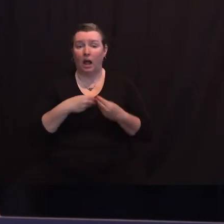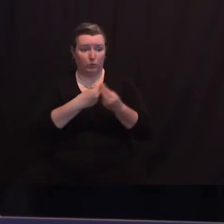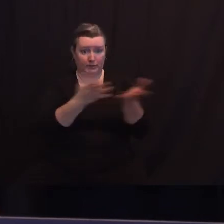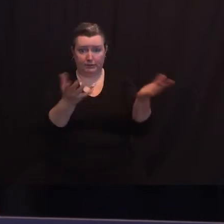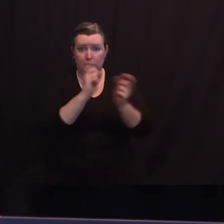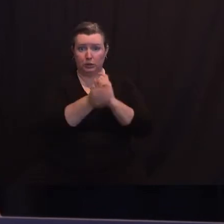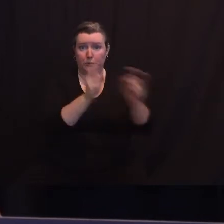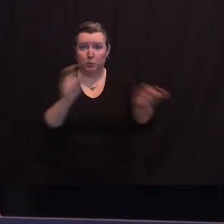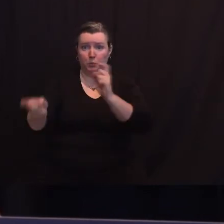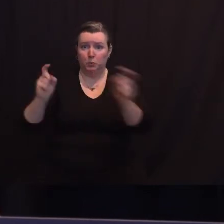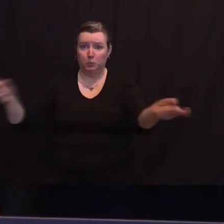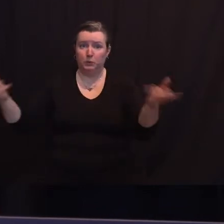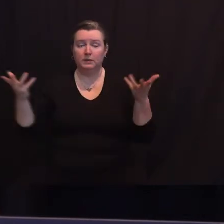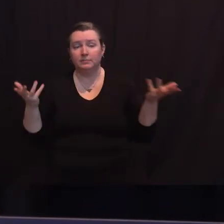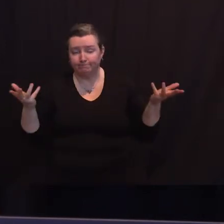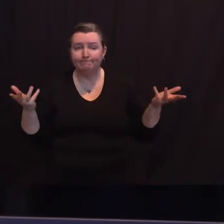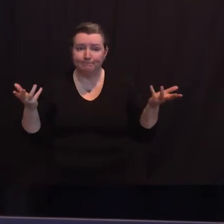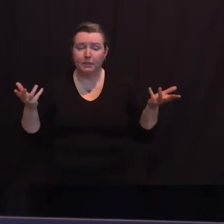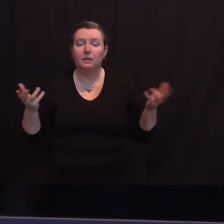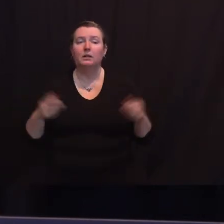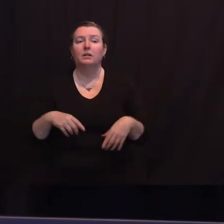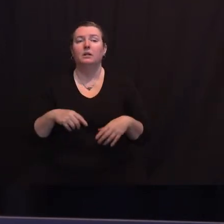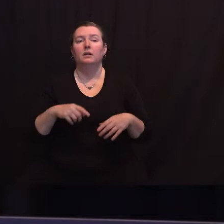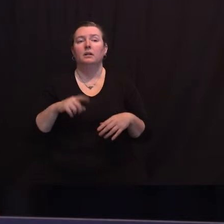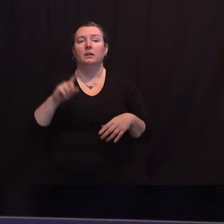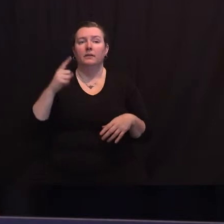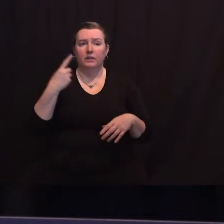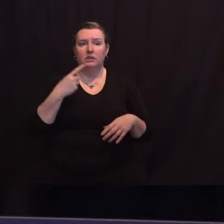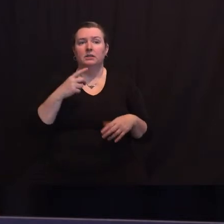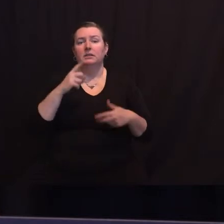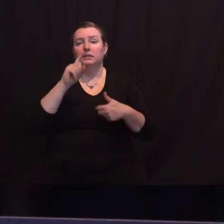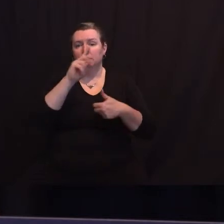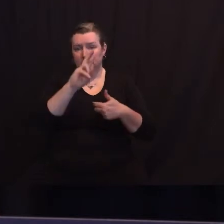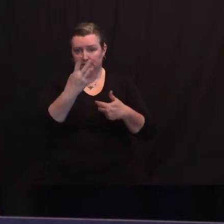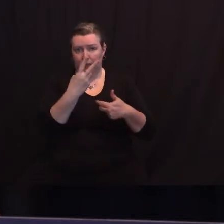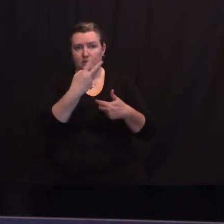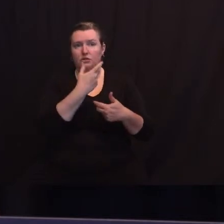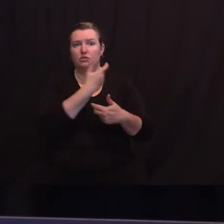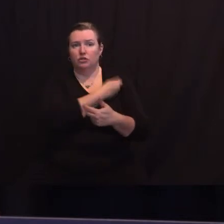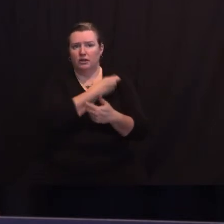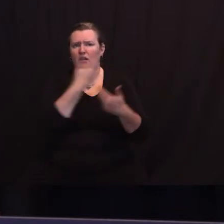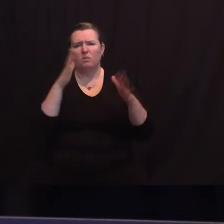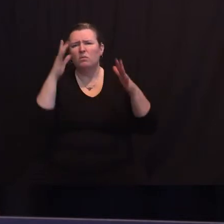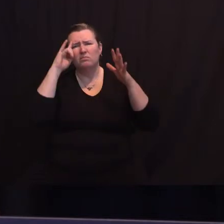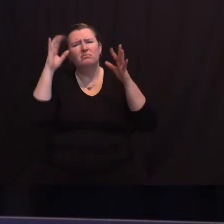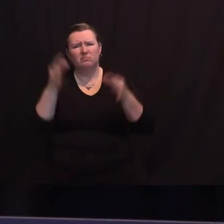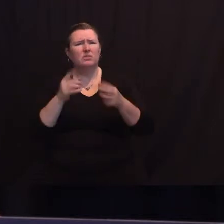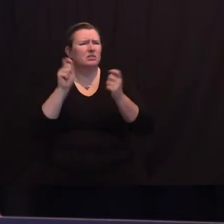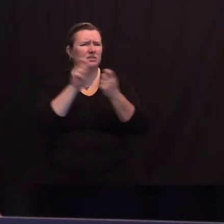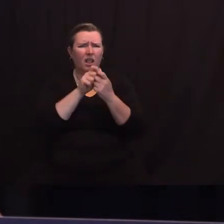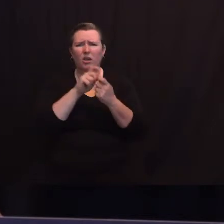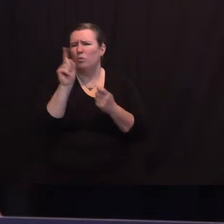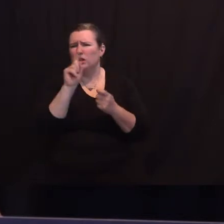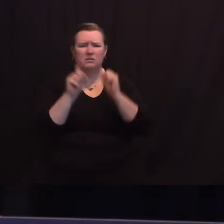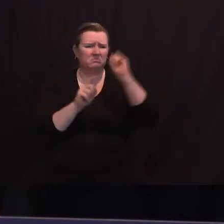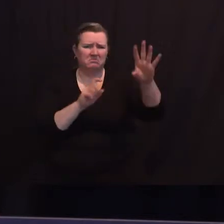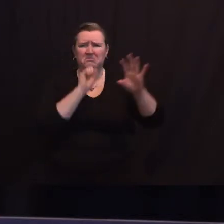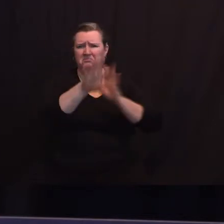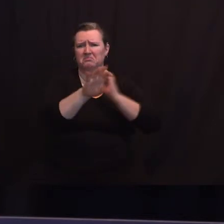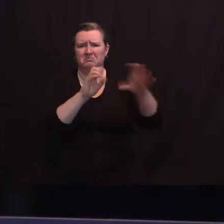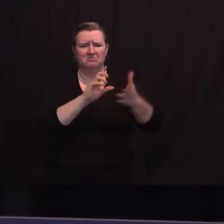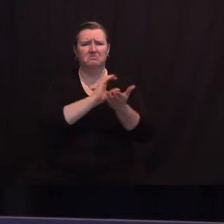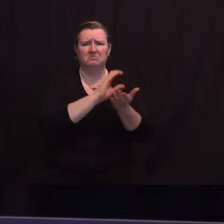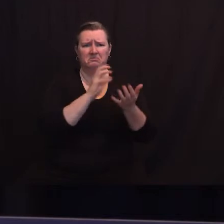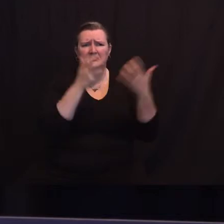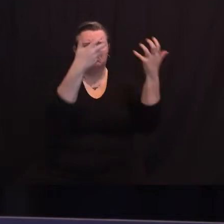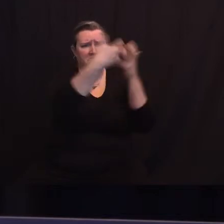the booster doses are already allocated. So we know exactly where to send them to match them to the